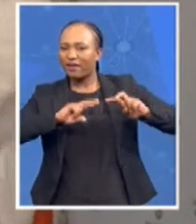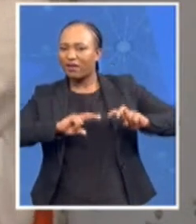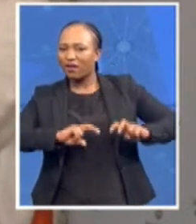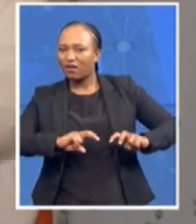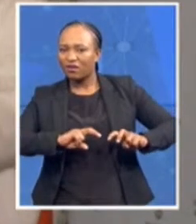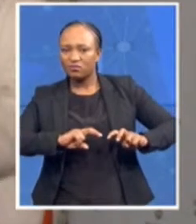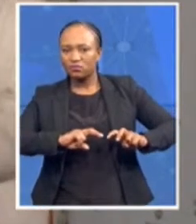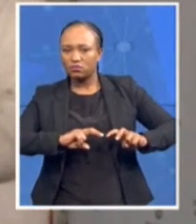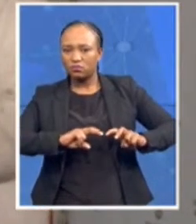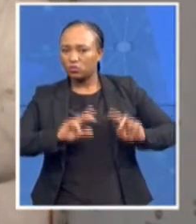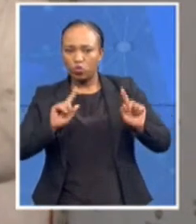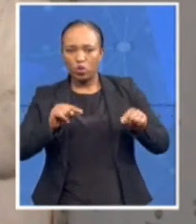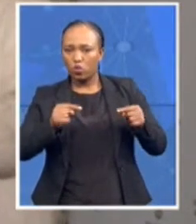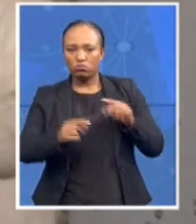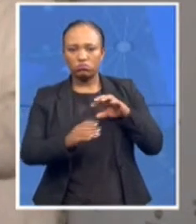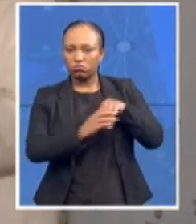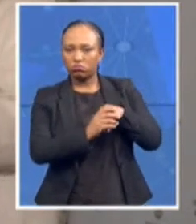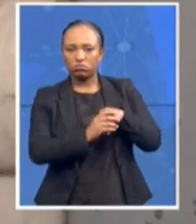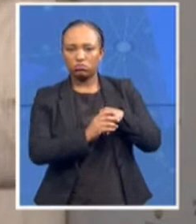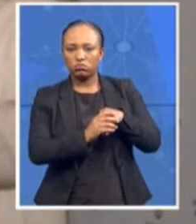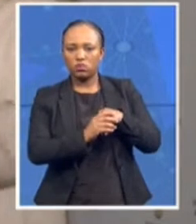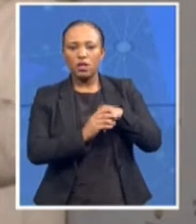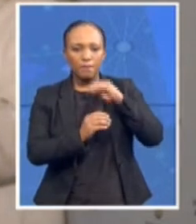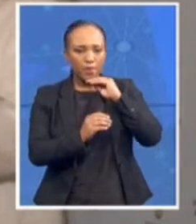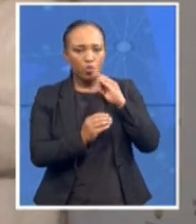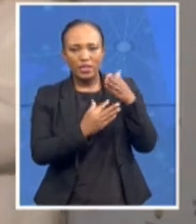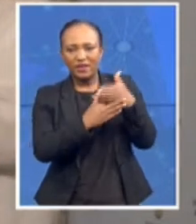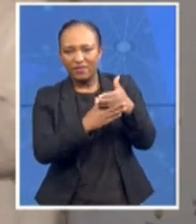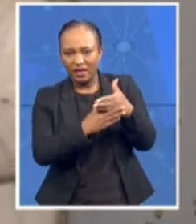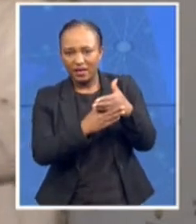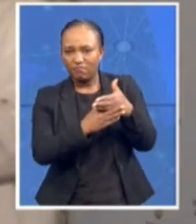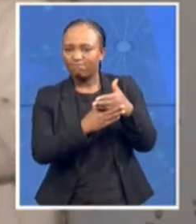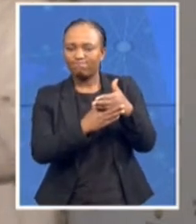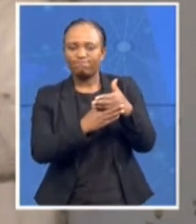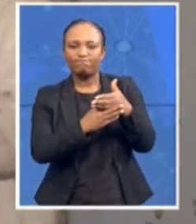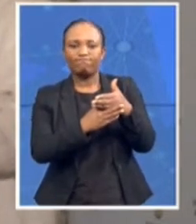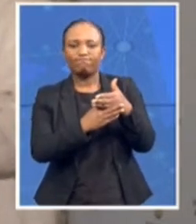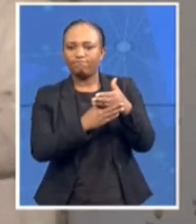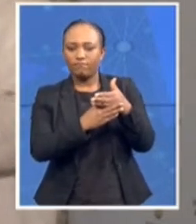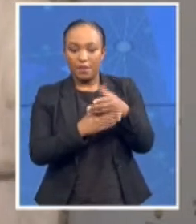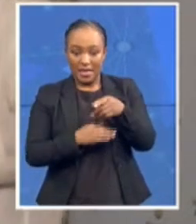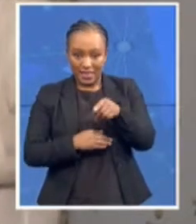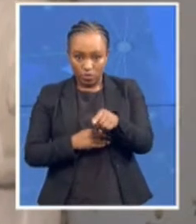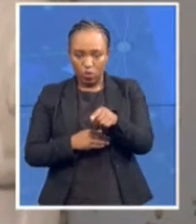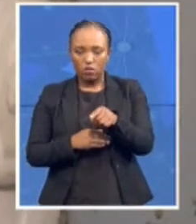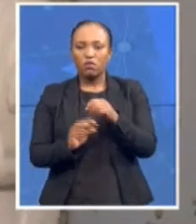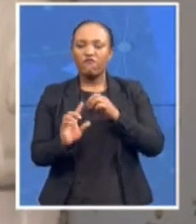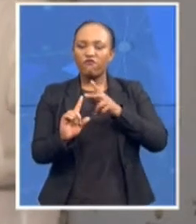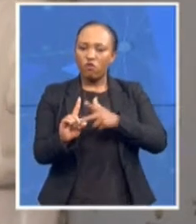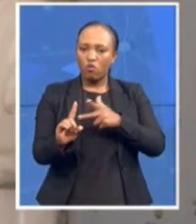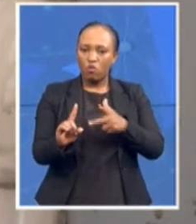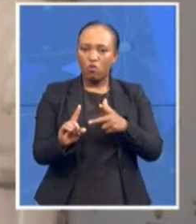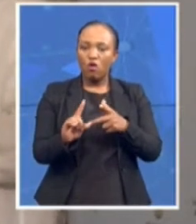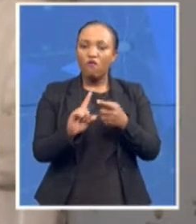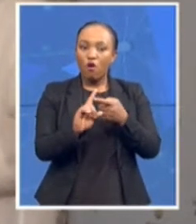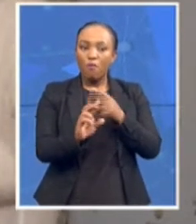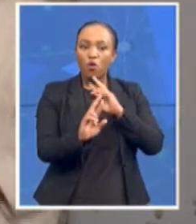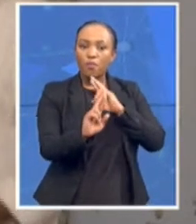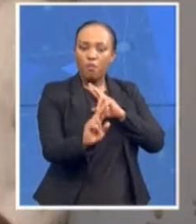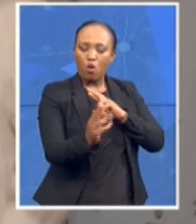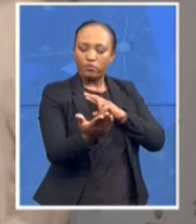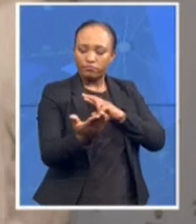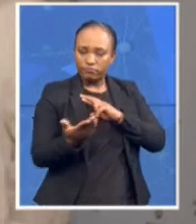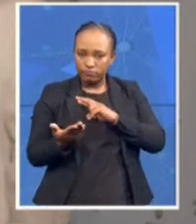been interfering. But this one, from the forensic, the findings will be able to